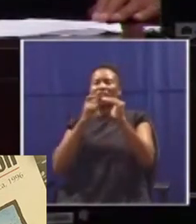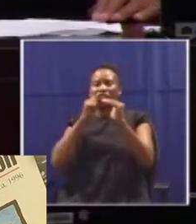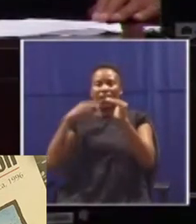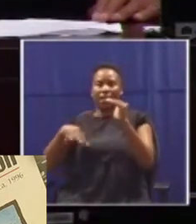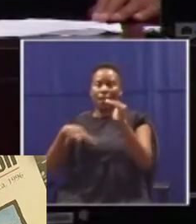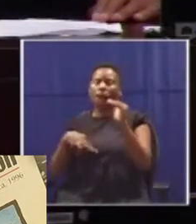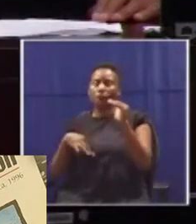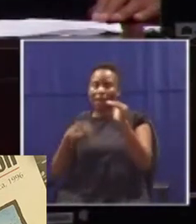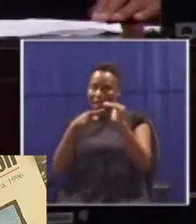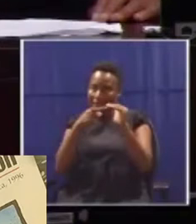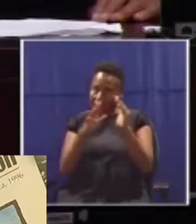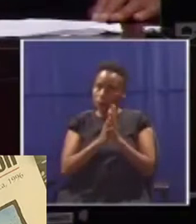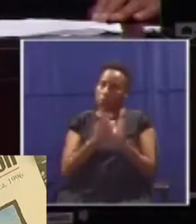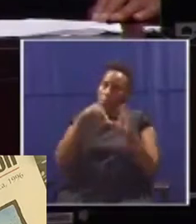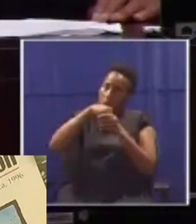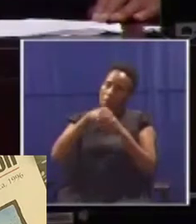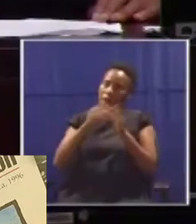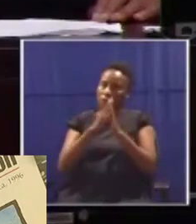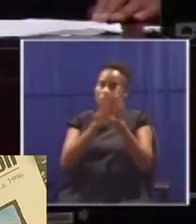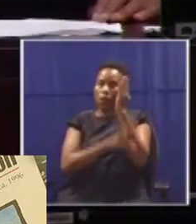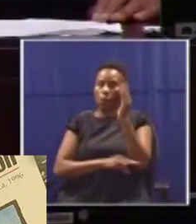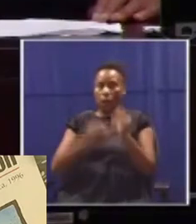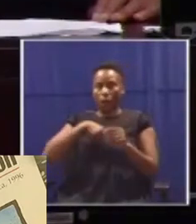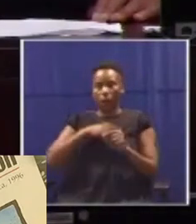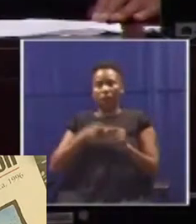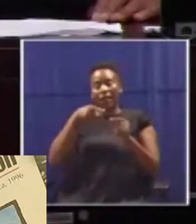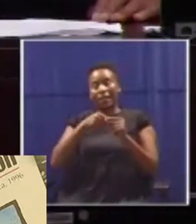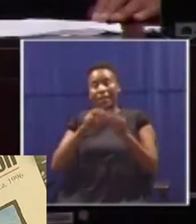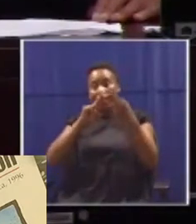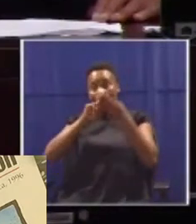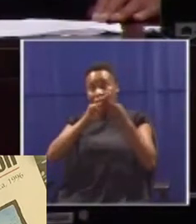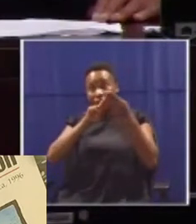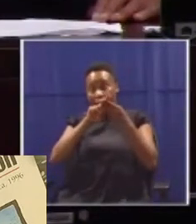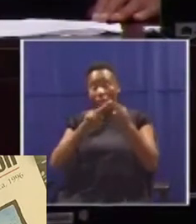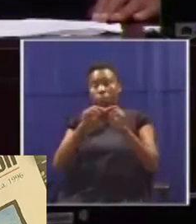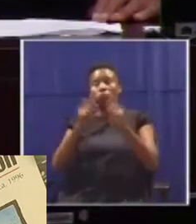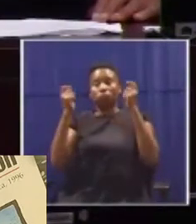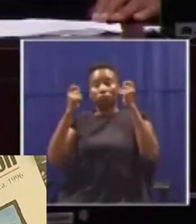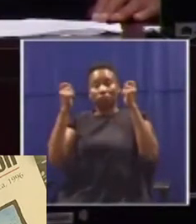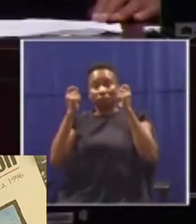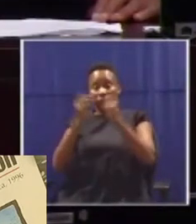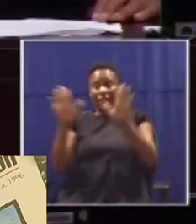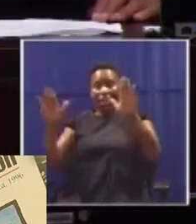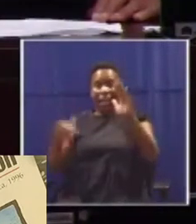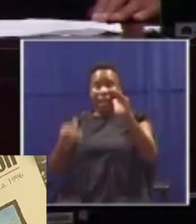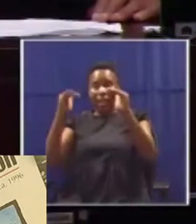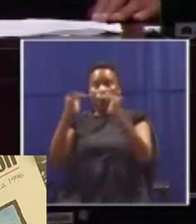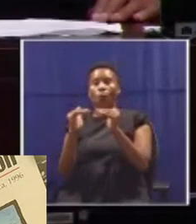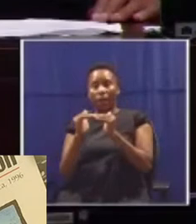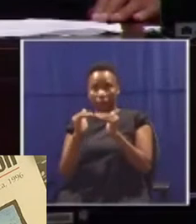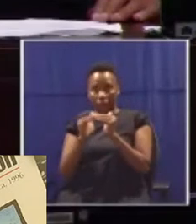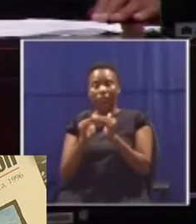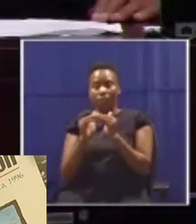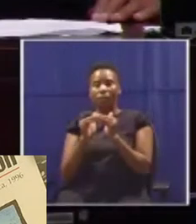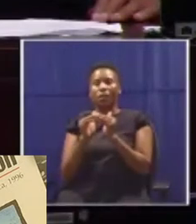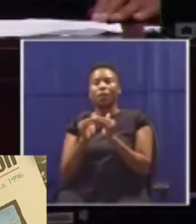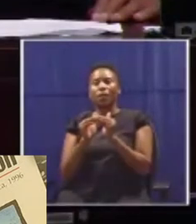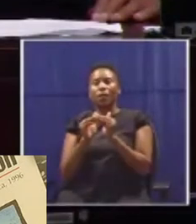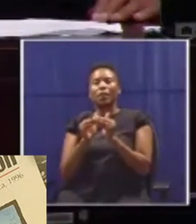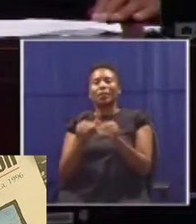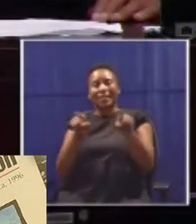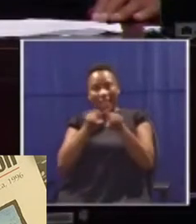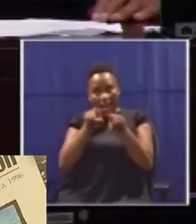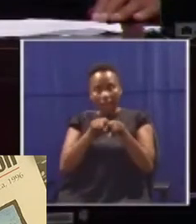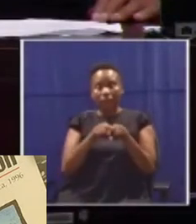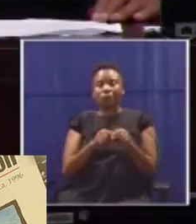constitution. This year's theme of hashtag embrace equity calls upon us to compare equality